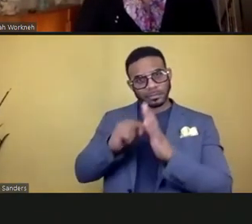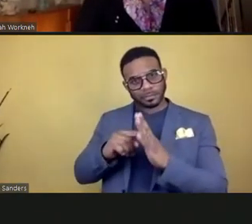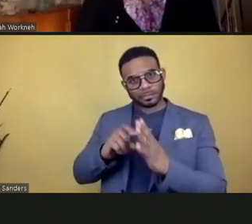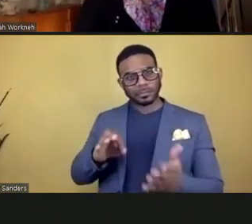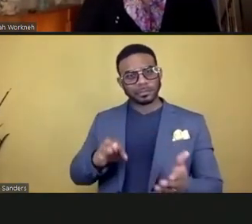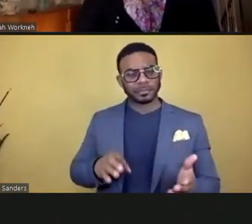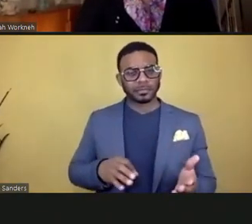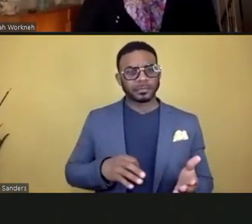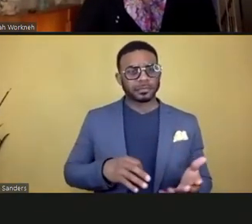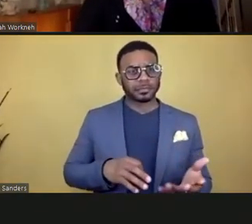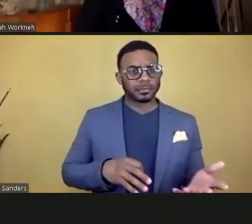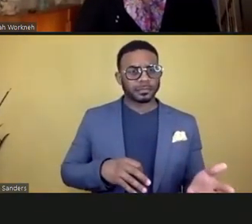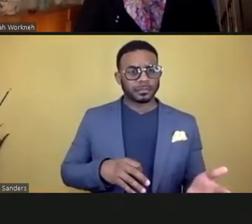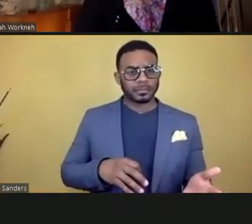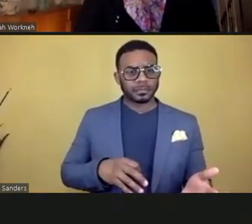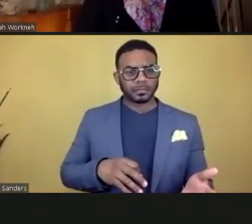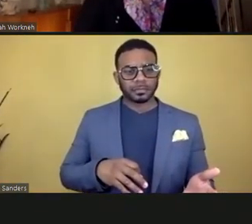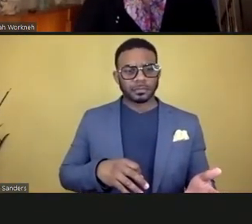of